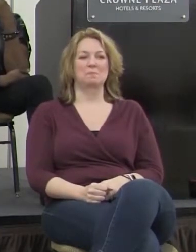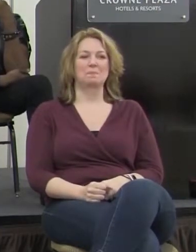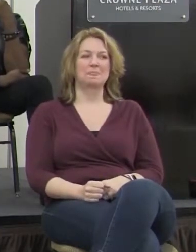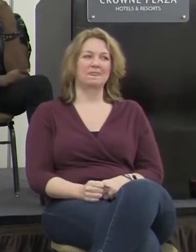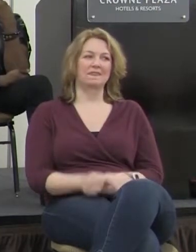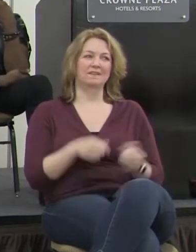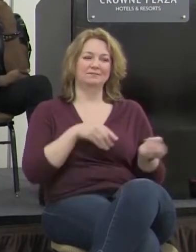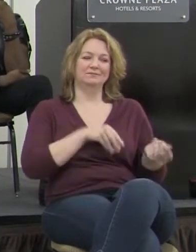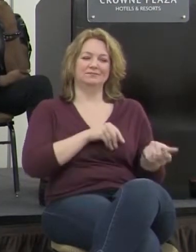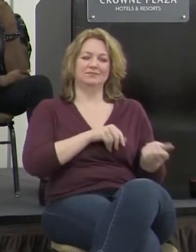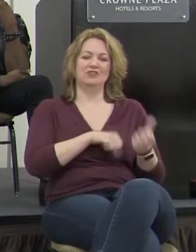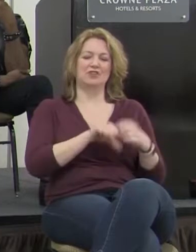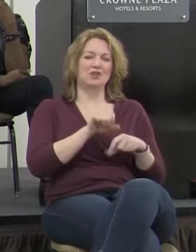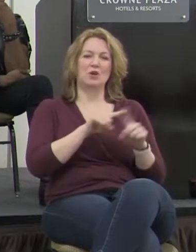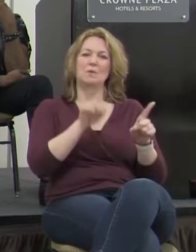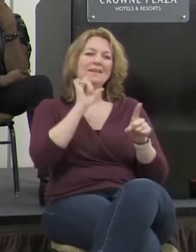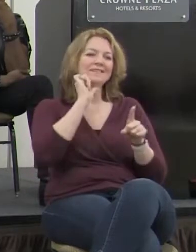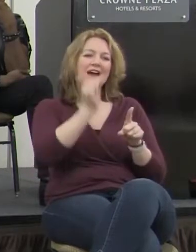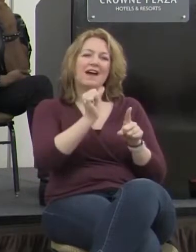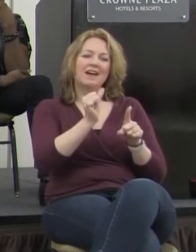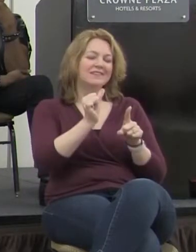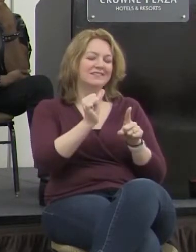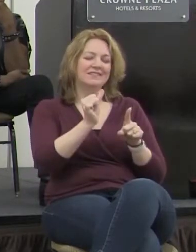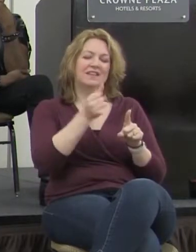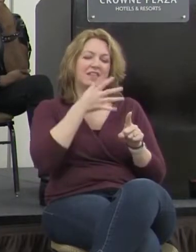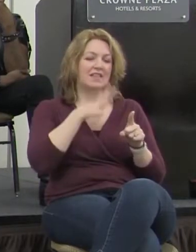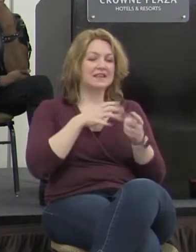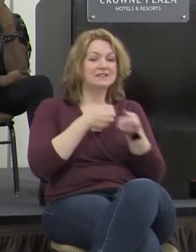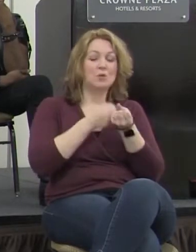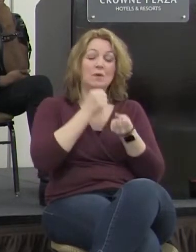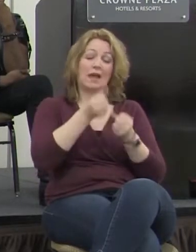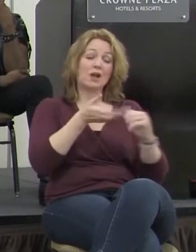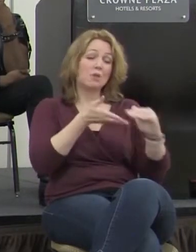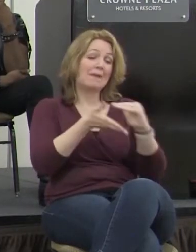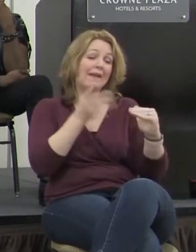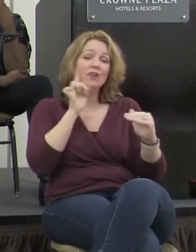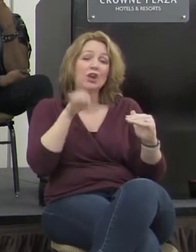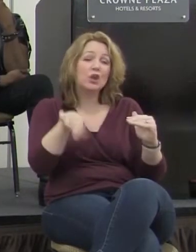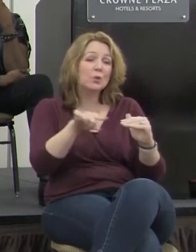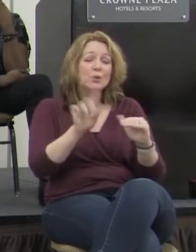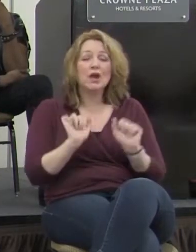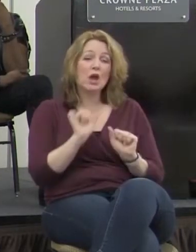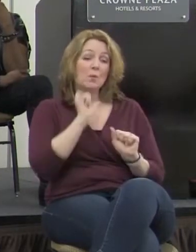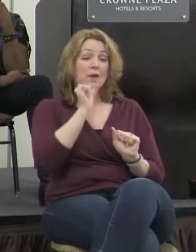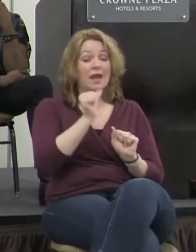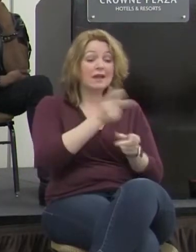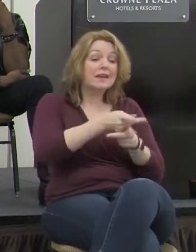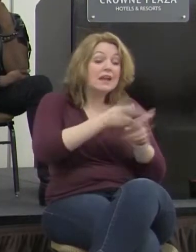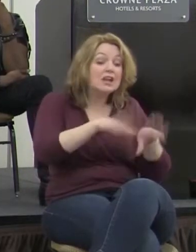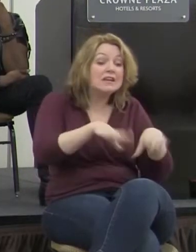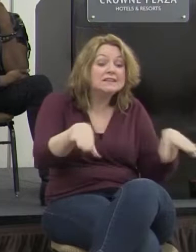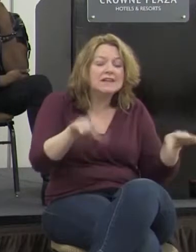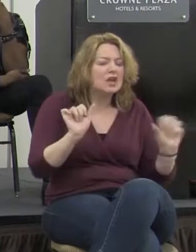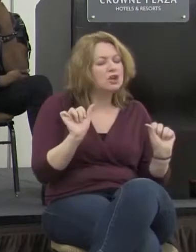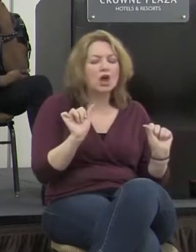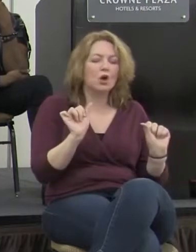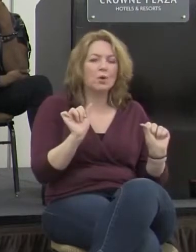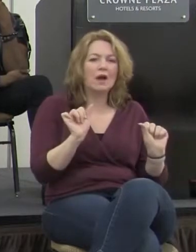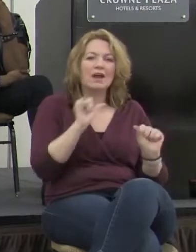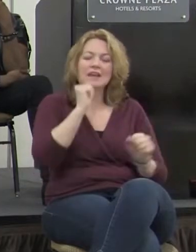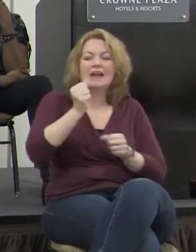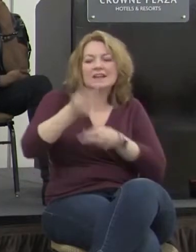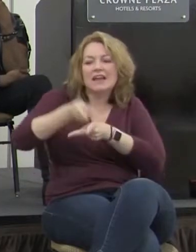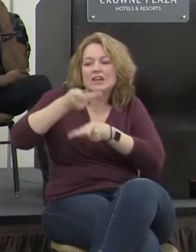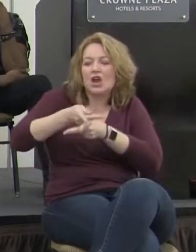But yeah, we're not the ladies' auxiliary. We're not going to bake your brownies. We're not going to babysit. We're not going to run your car